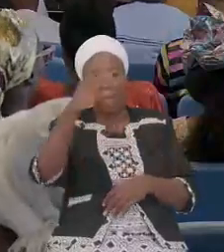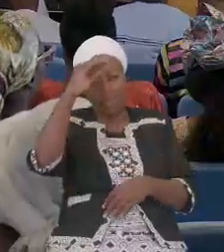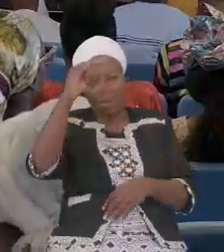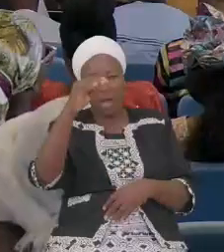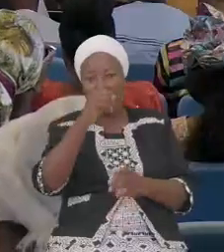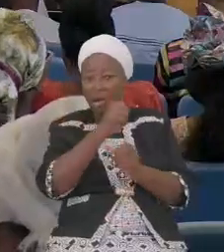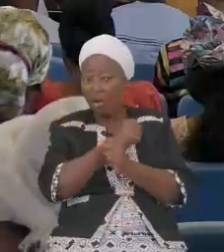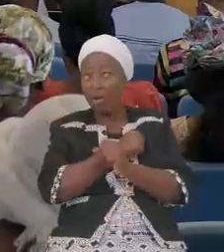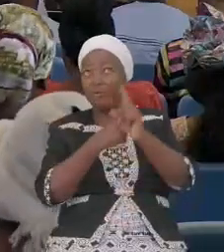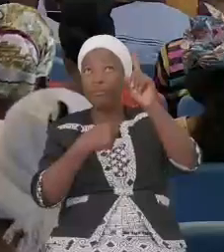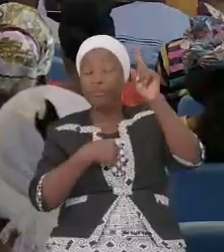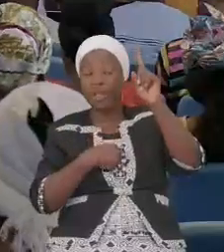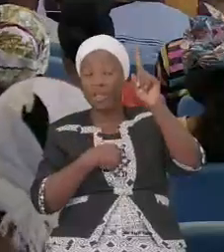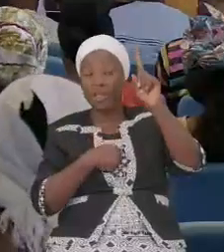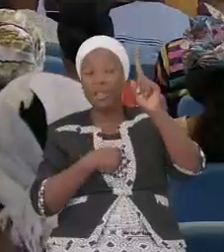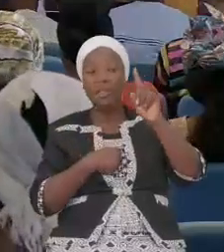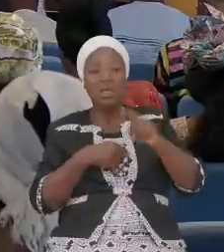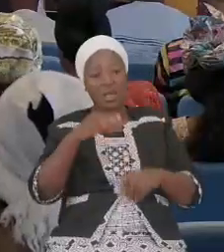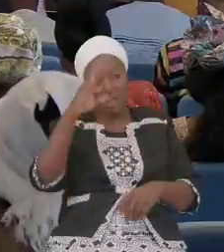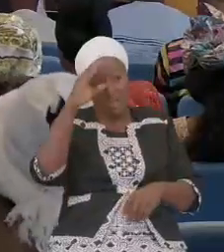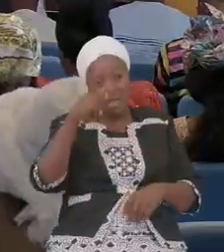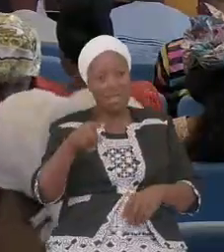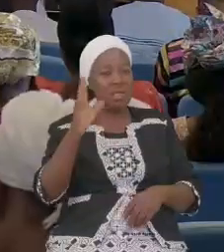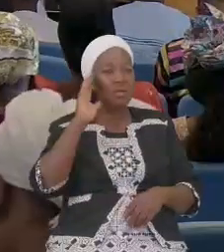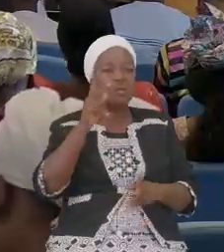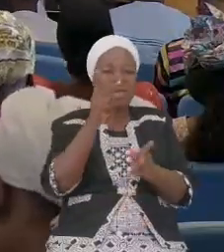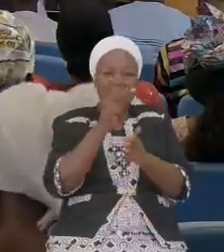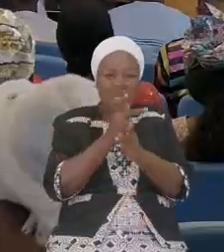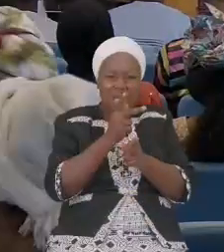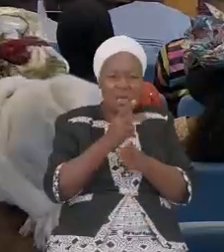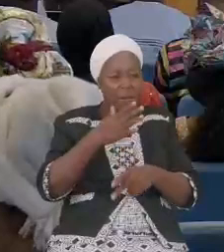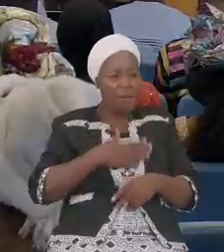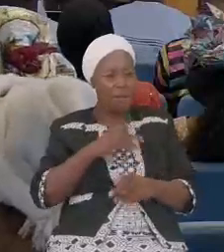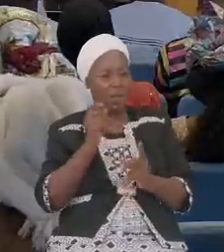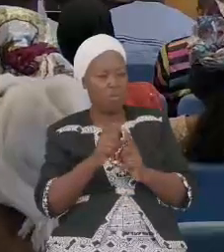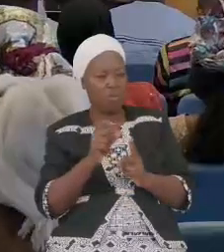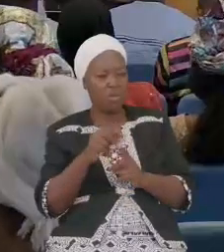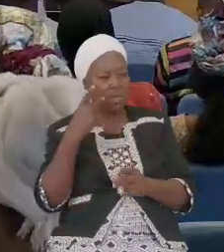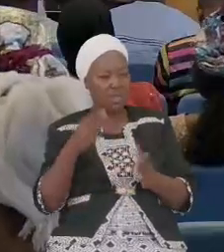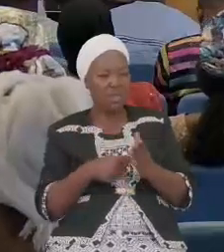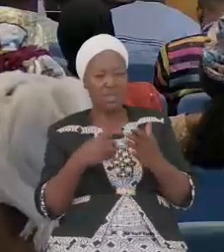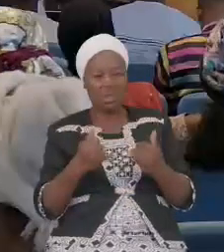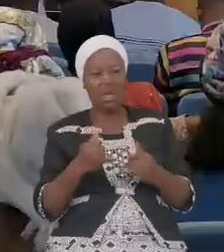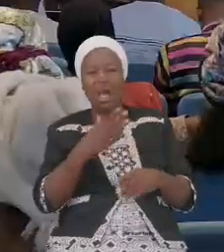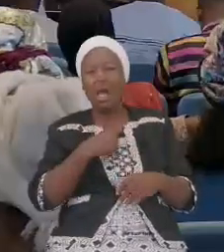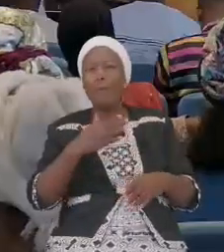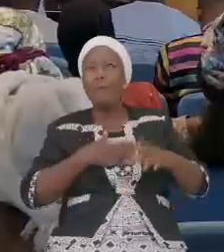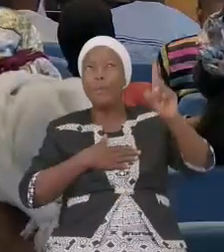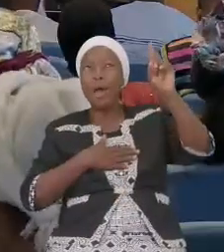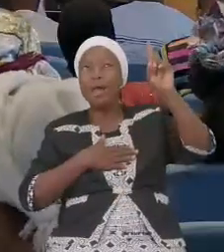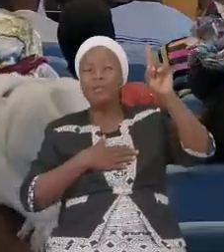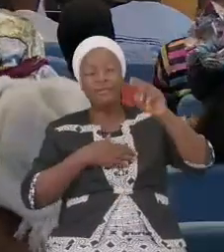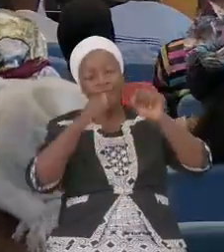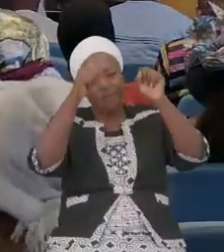man love me, he will keep my words. Look at this now. And my Father